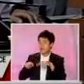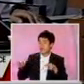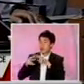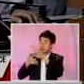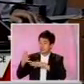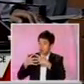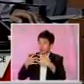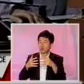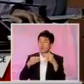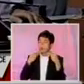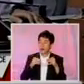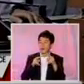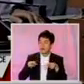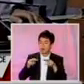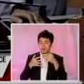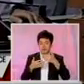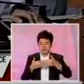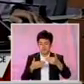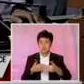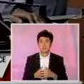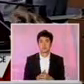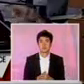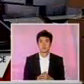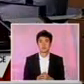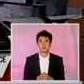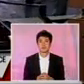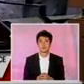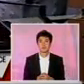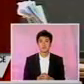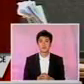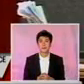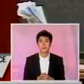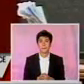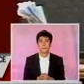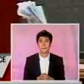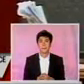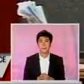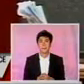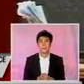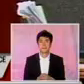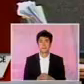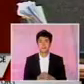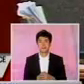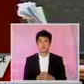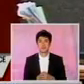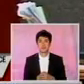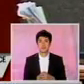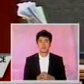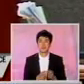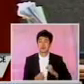schedule of market values, and so forth and hindi so on. Hindi ba? Nasaba bawal ang galang sa Ginong Senador ng